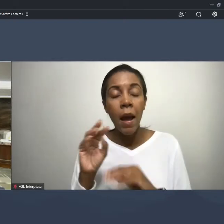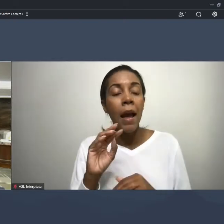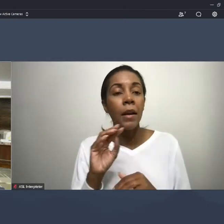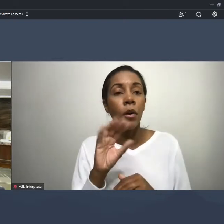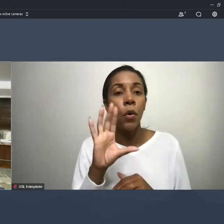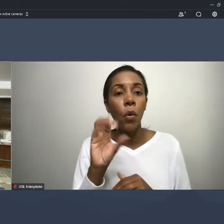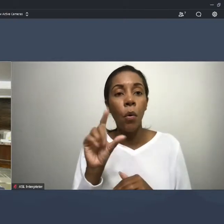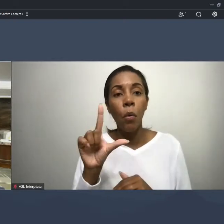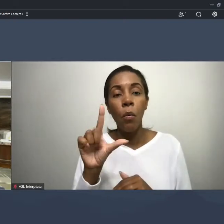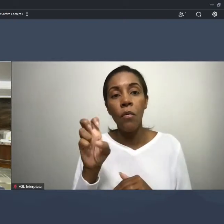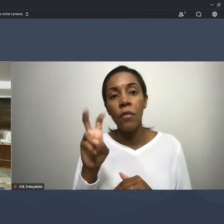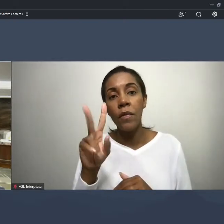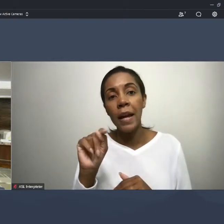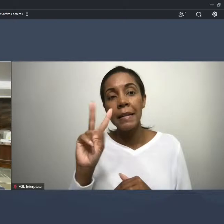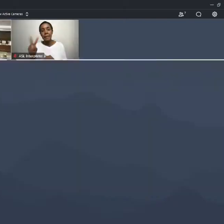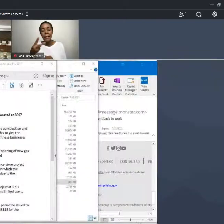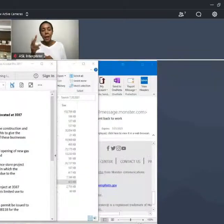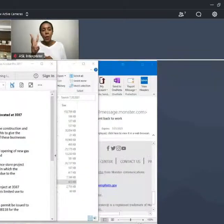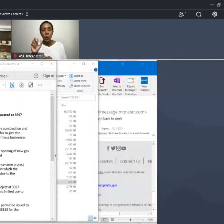Warren.